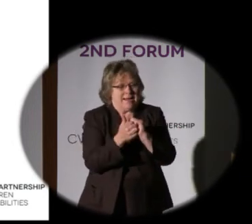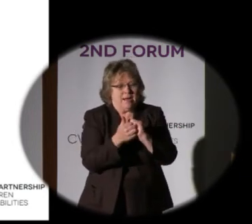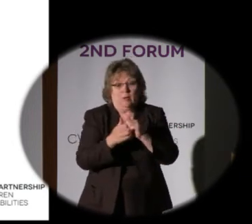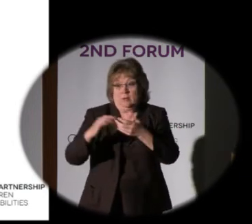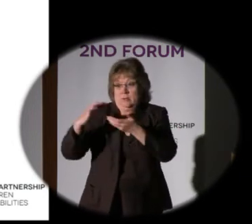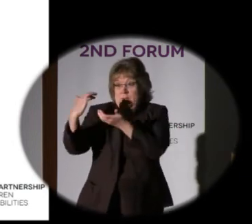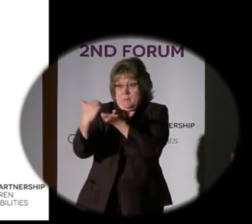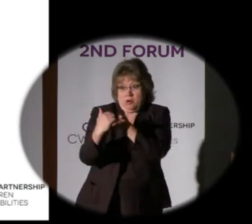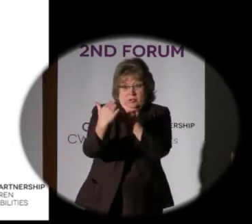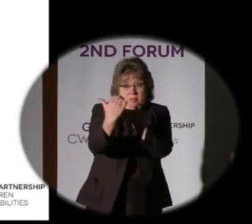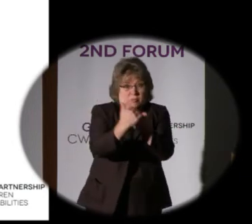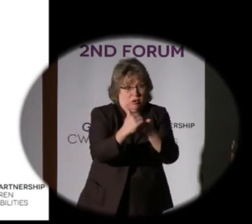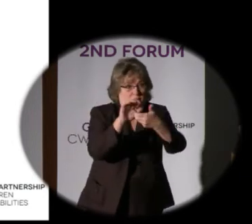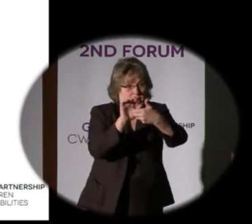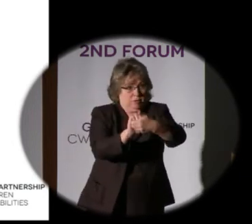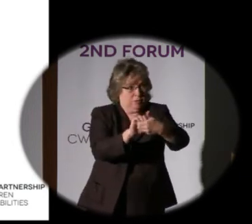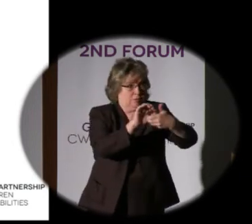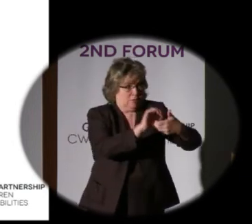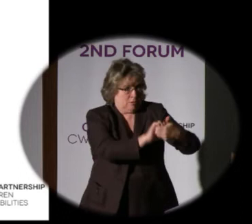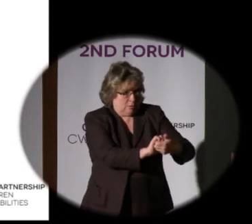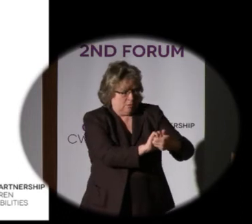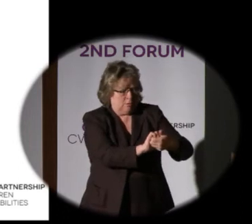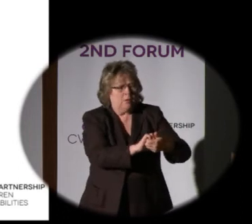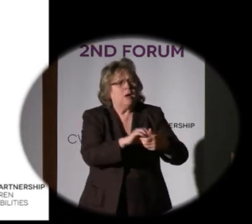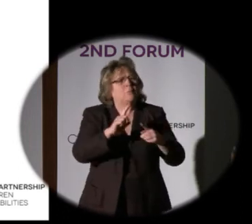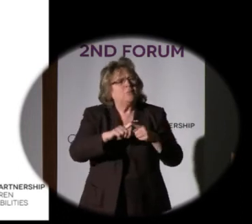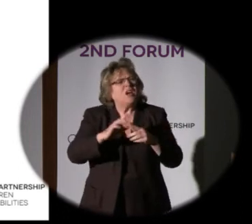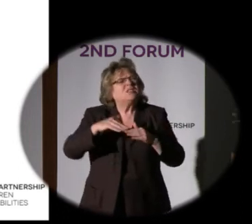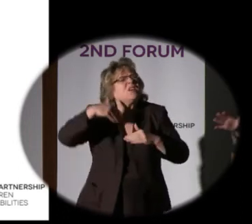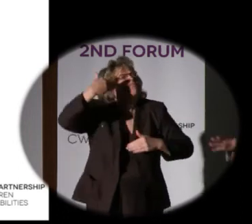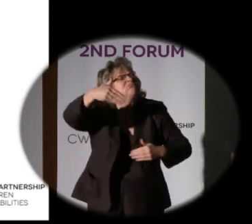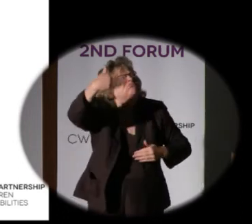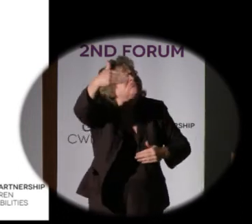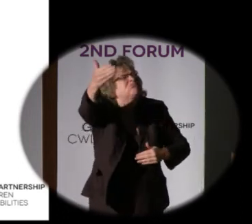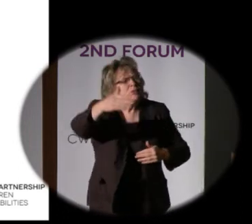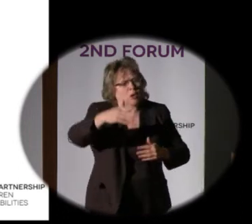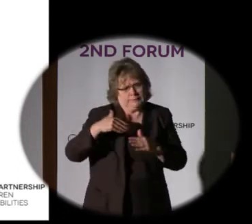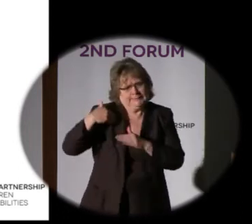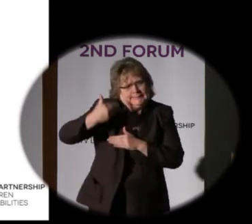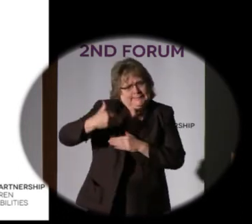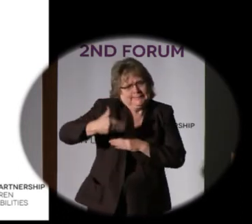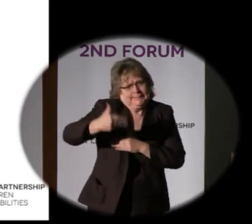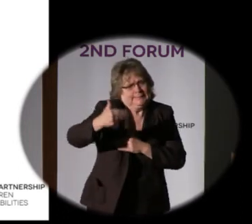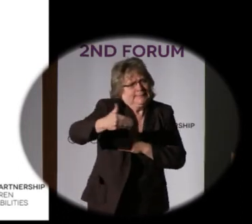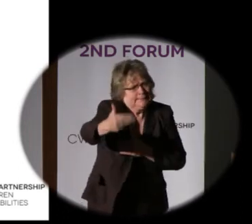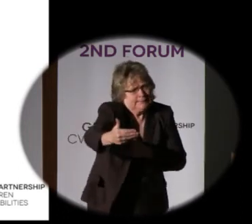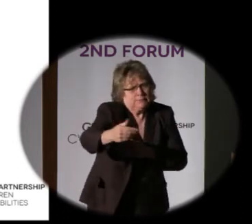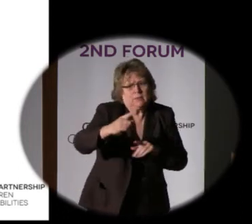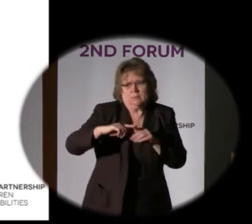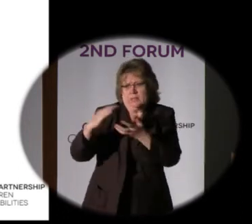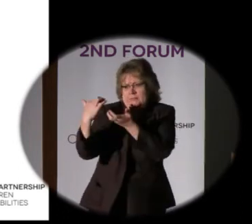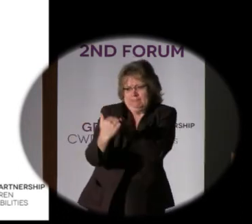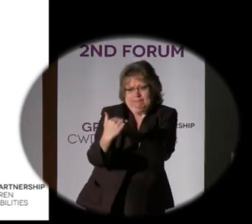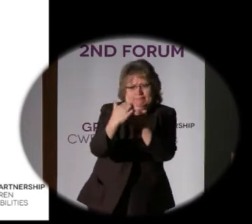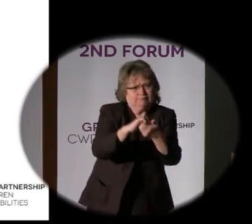doing it stronger. So really, we want everybody's time, commitment, ownership of all the task force members to continue to